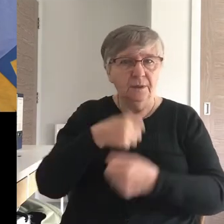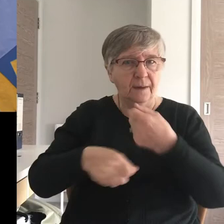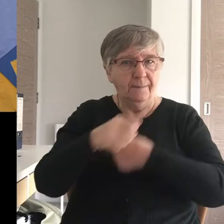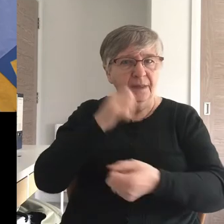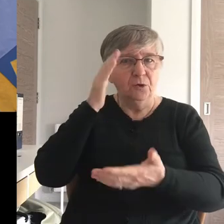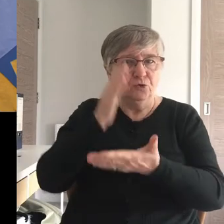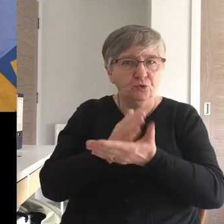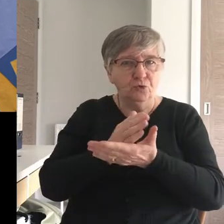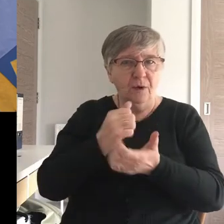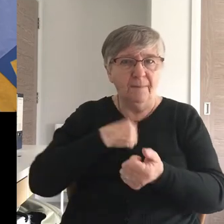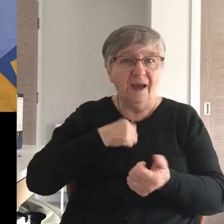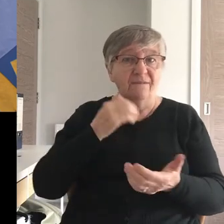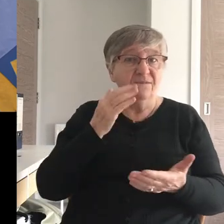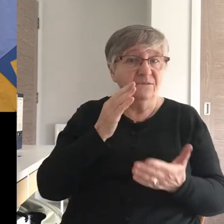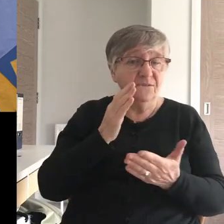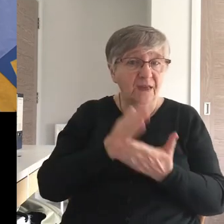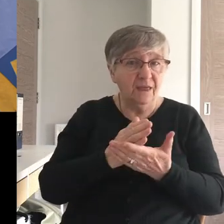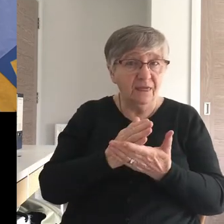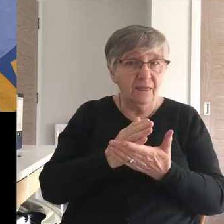your faith is real